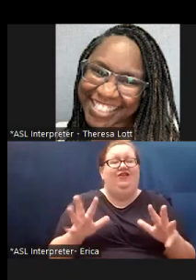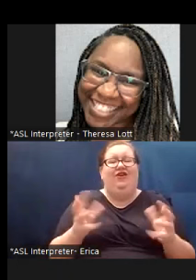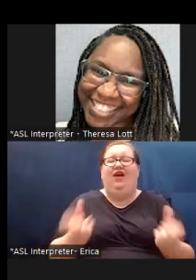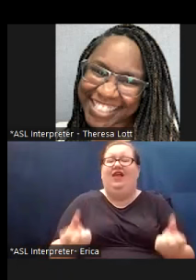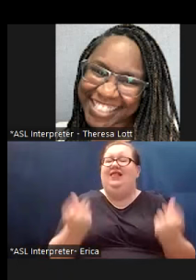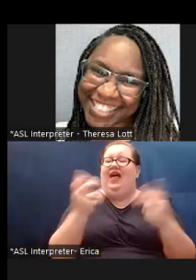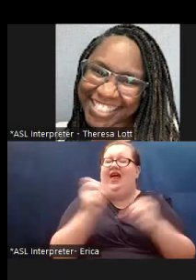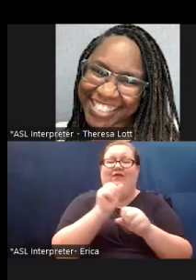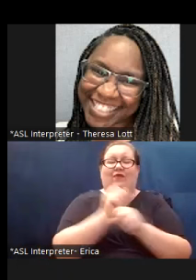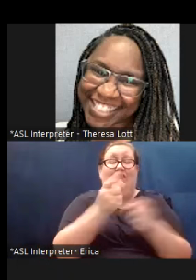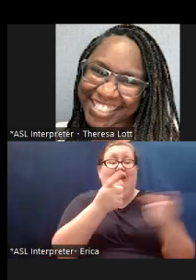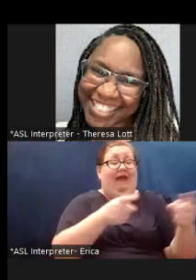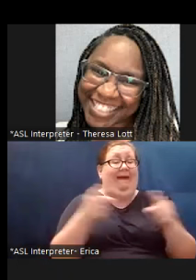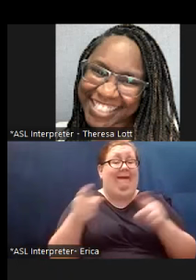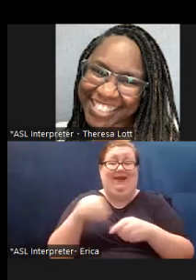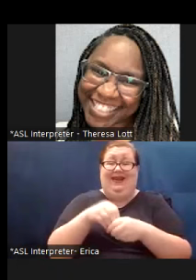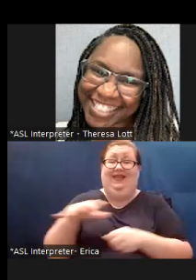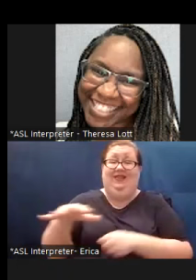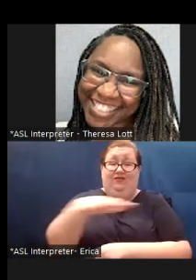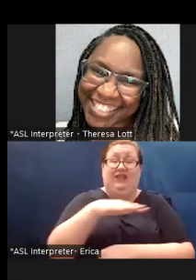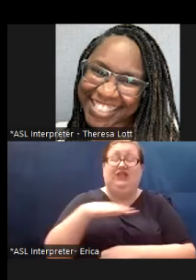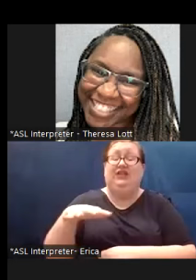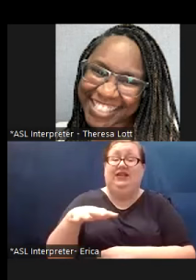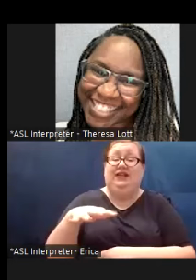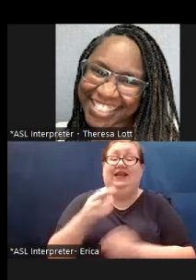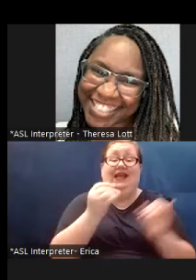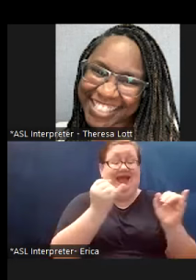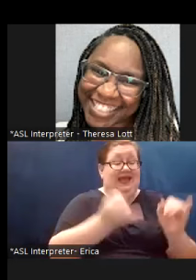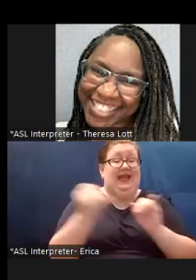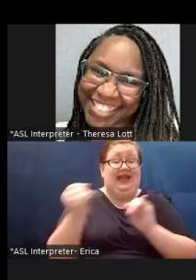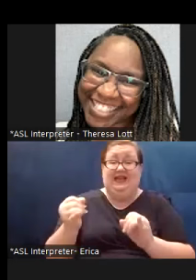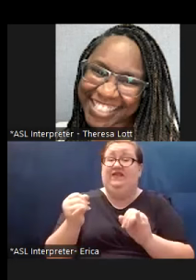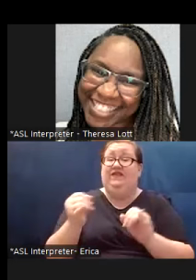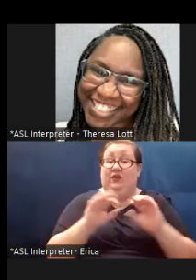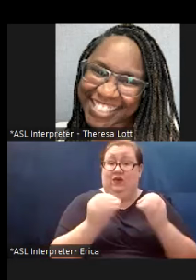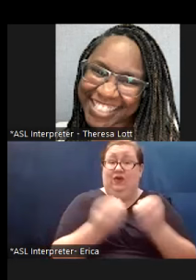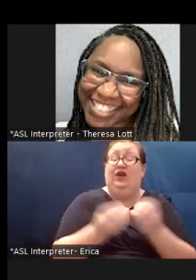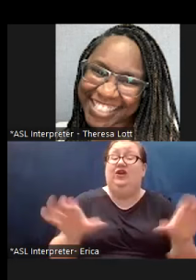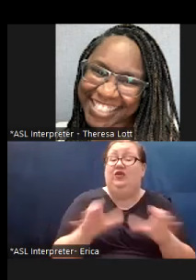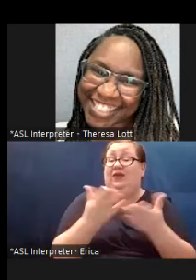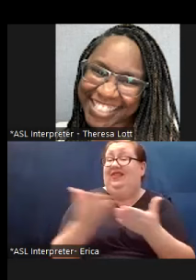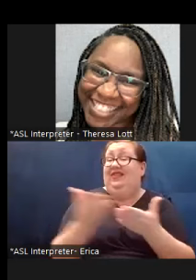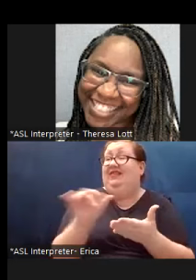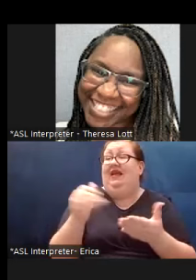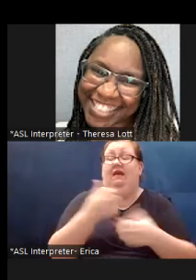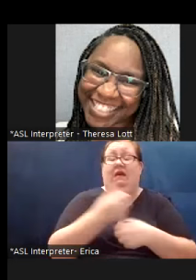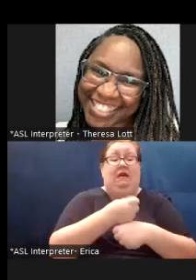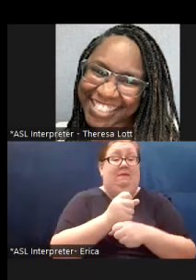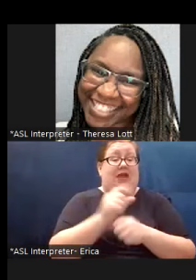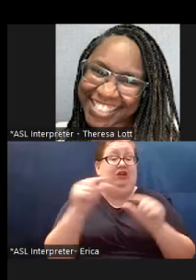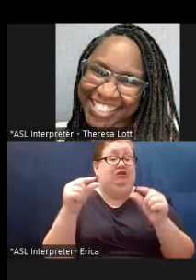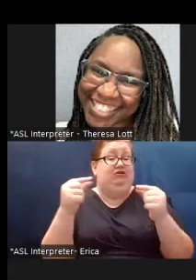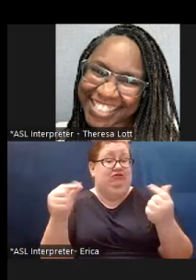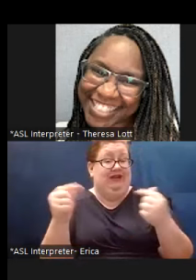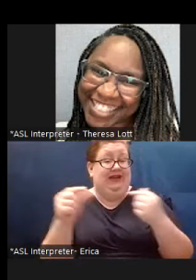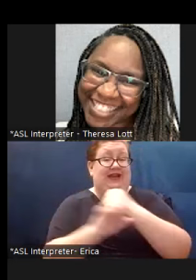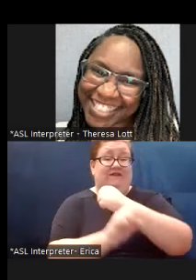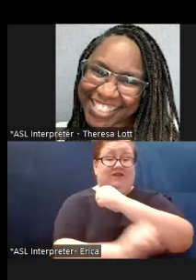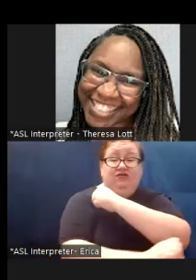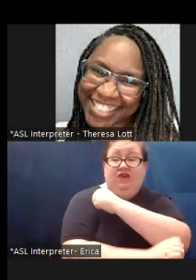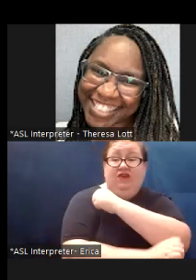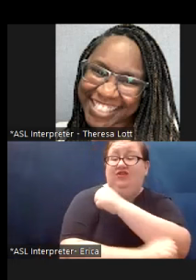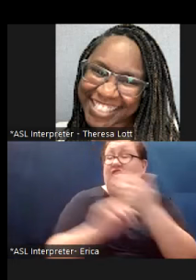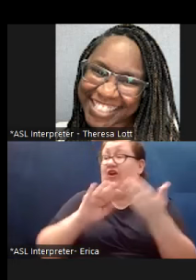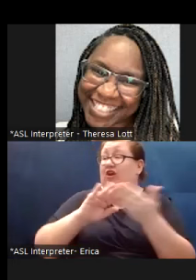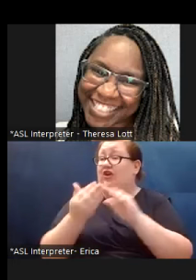done within the region. Individual entities are doing things like creating green infrastructure and community gardens, or developing